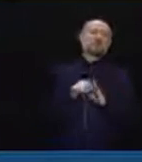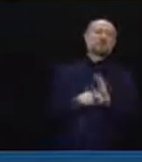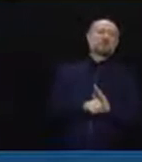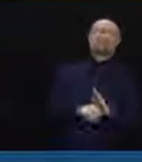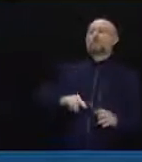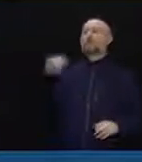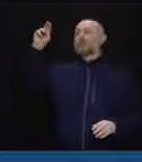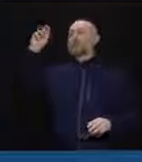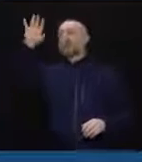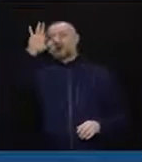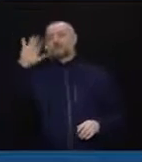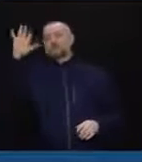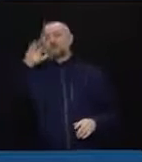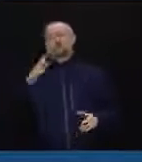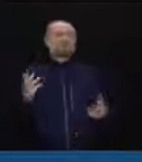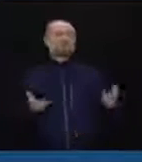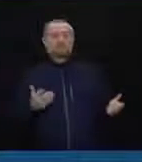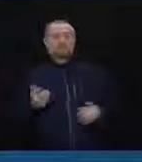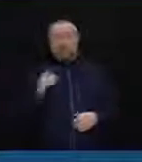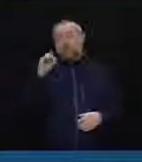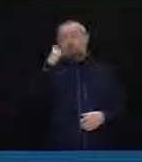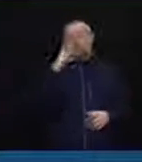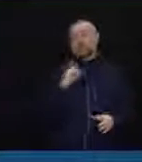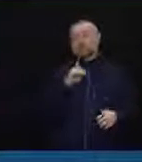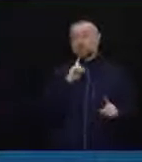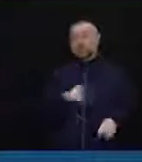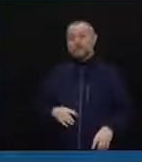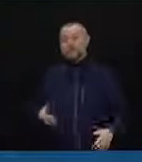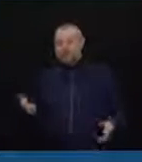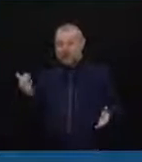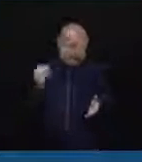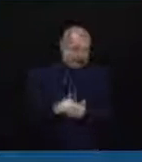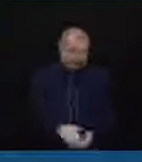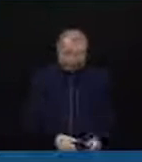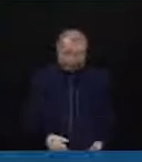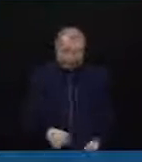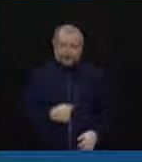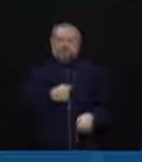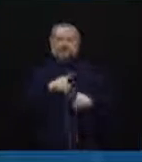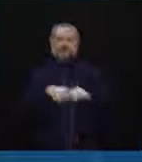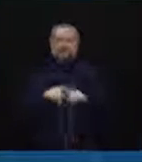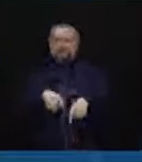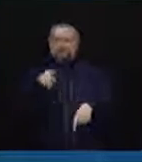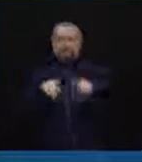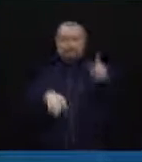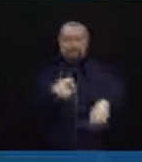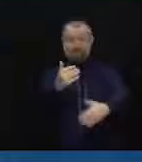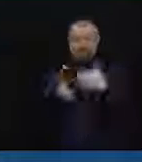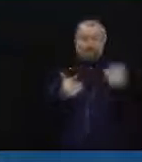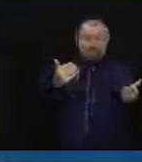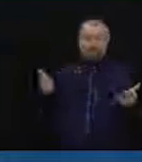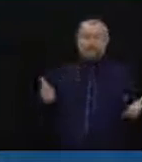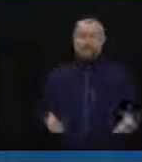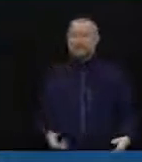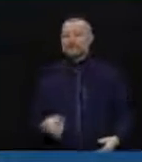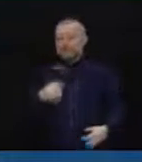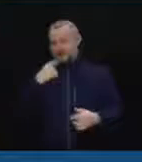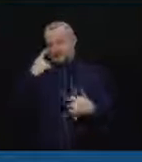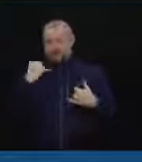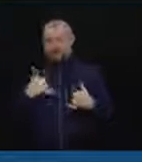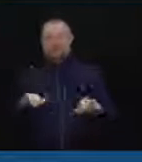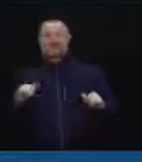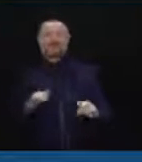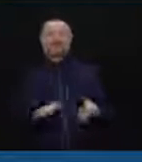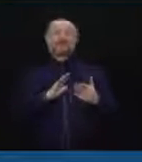varying degrees of individual compliance, not compliance, but mask wearing. I suspect you'll still see many more in the city. I've seen